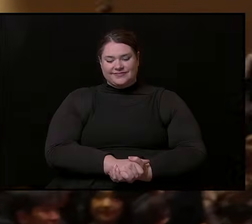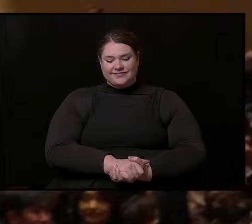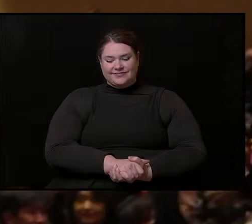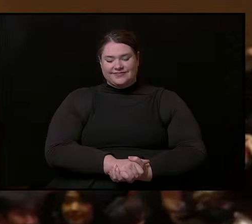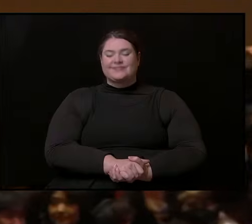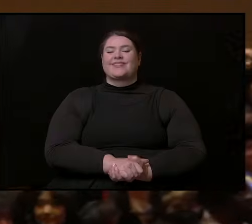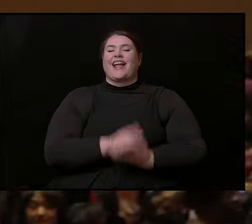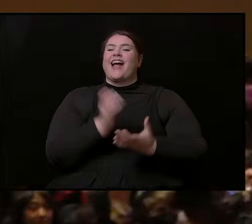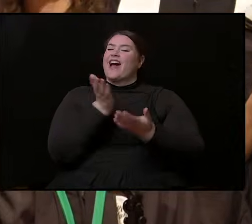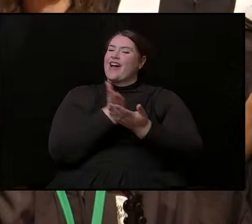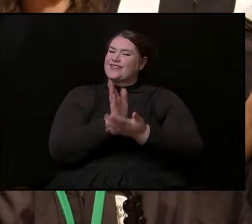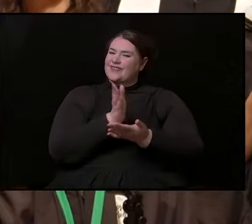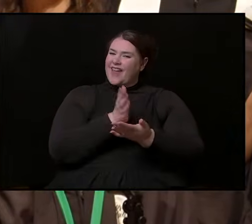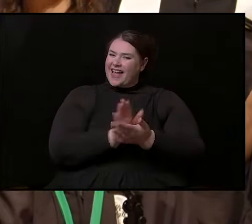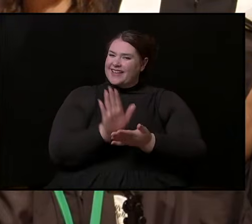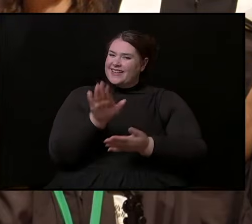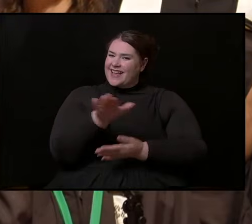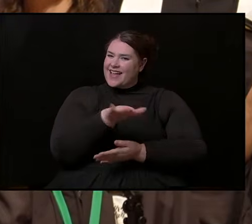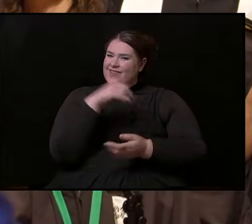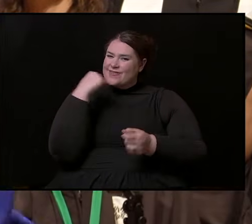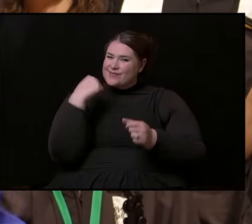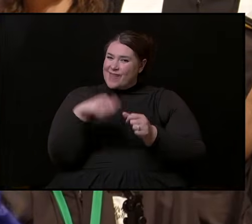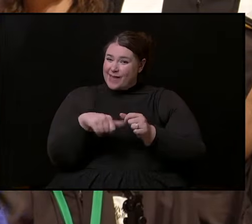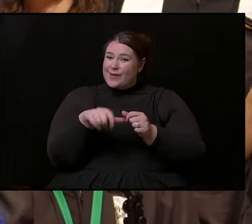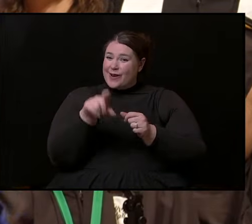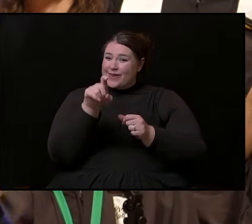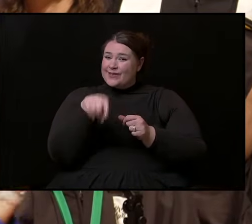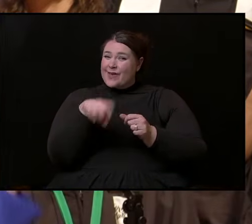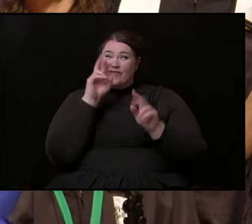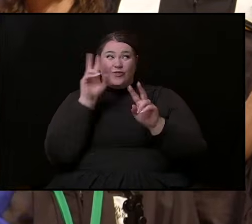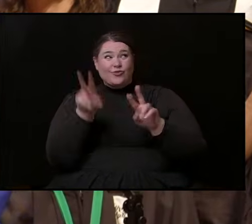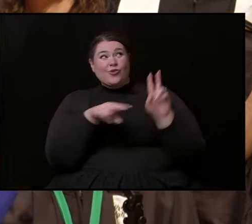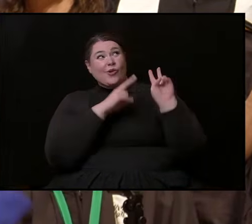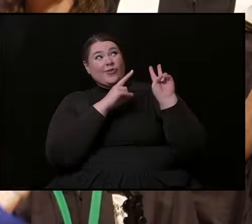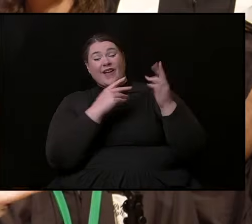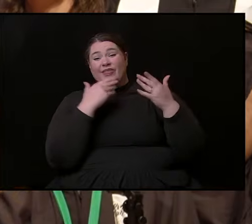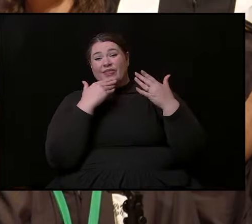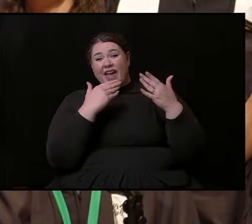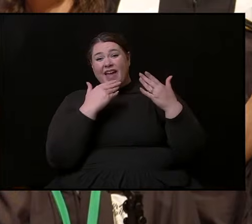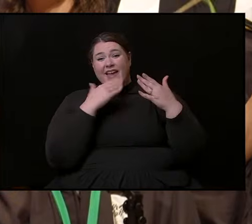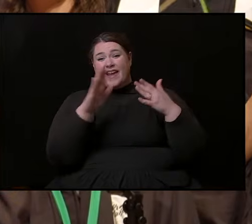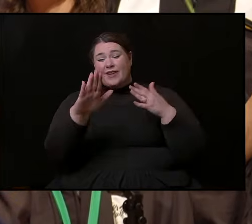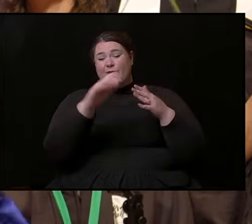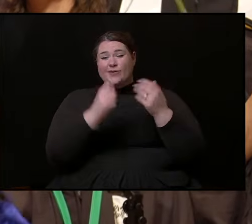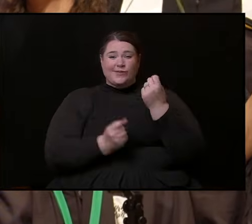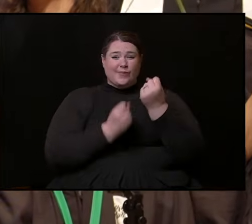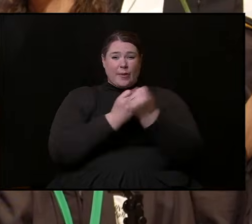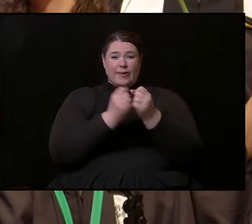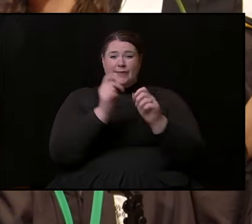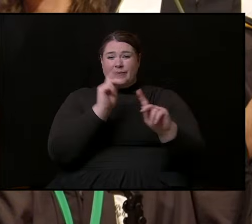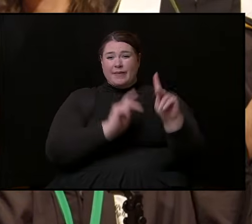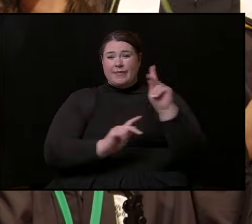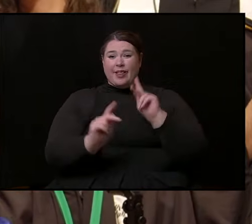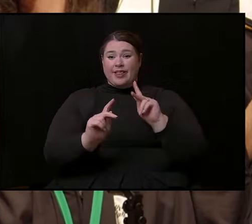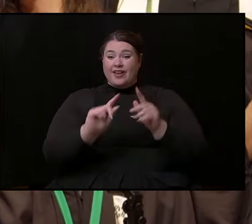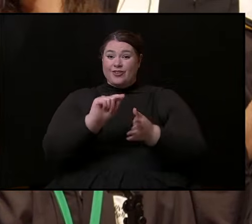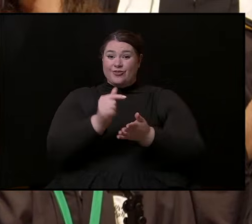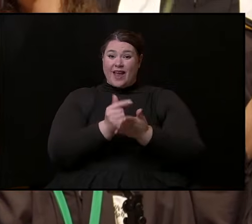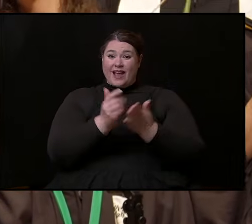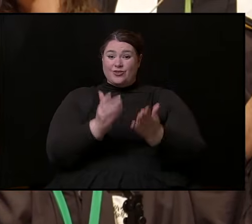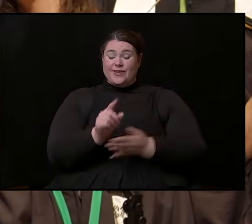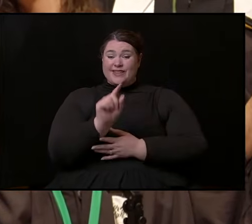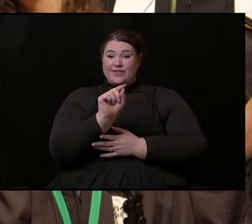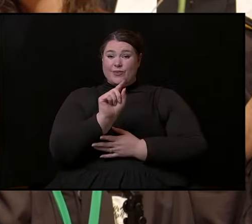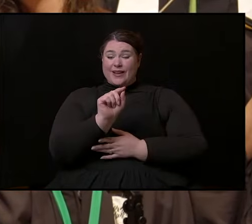All right, remember, you got to turn around and thank everyone. Everybody, these are our graduates of the